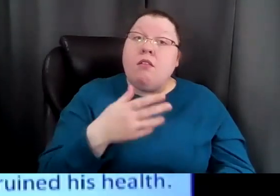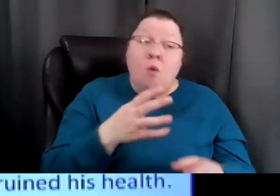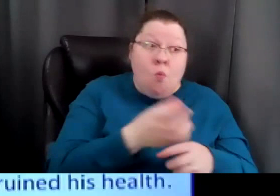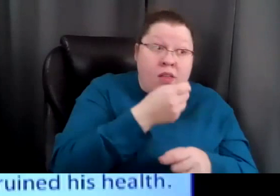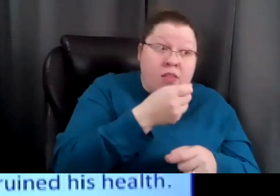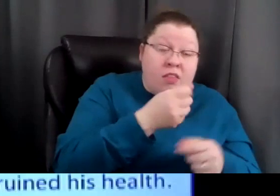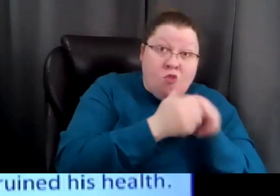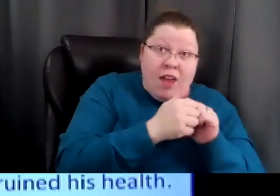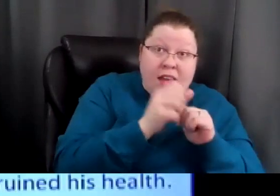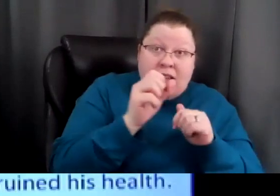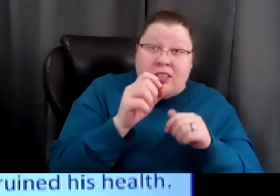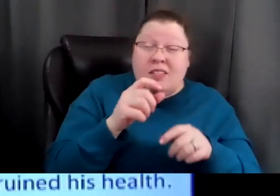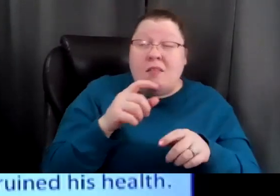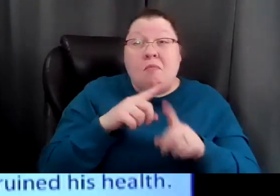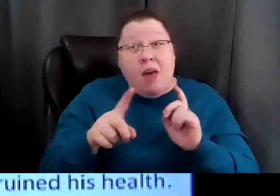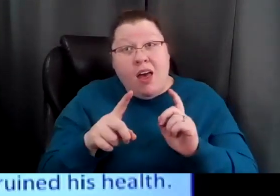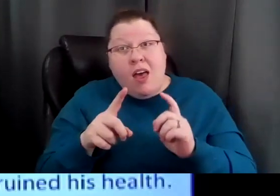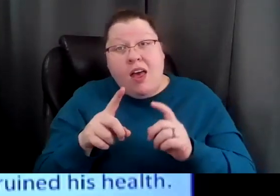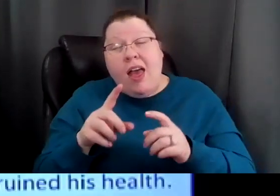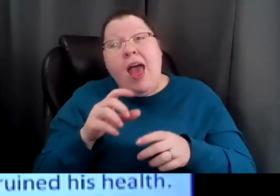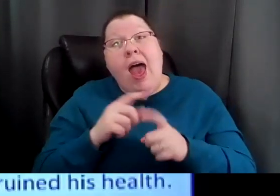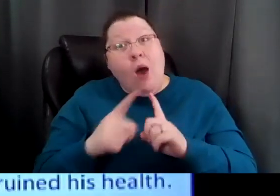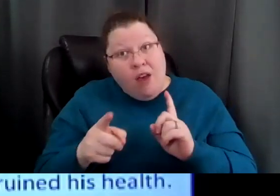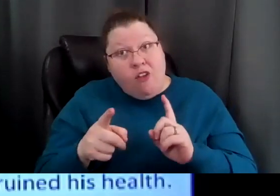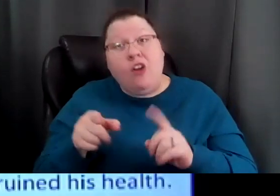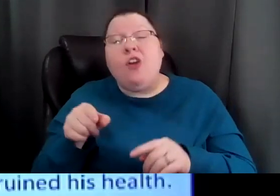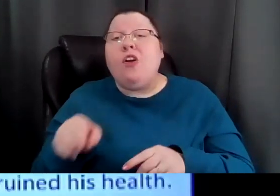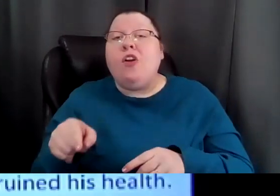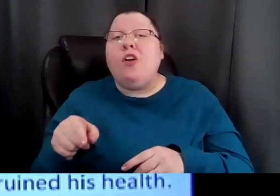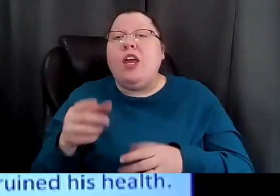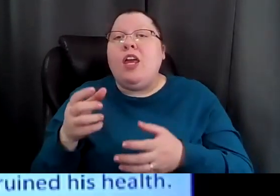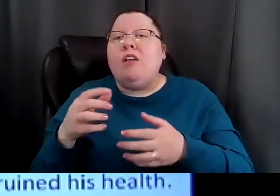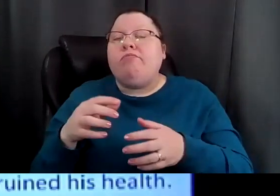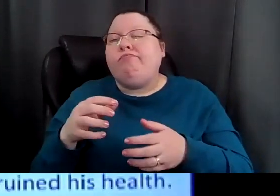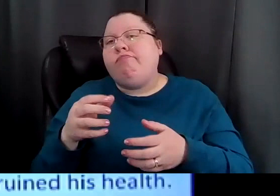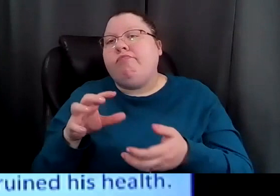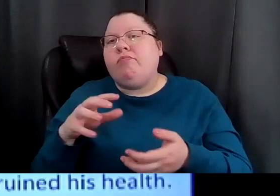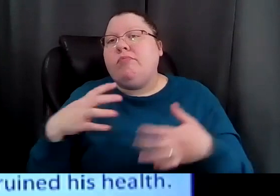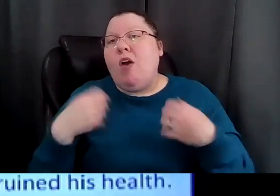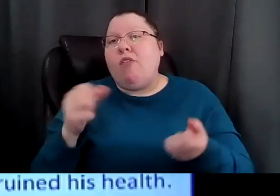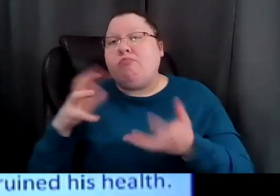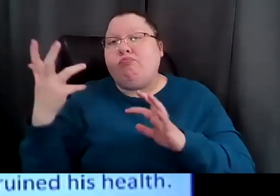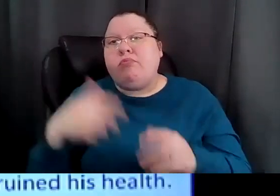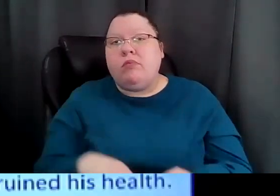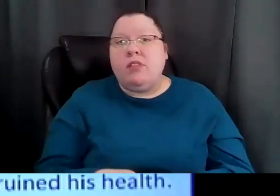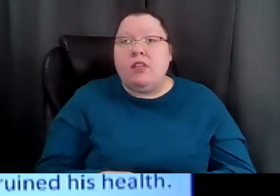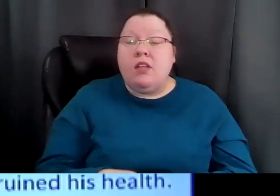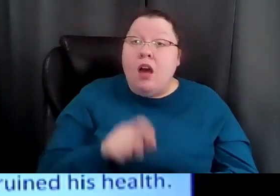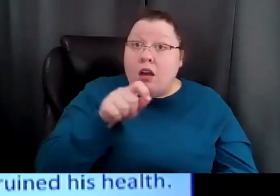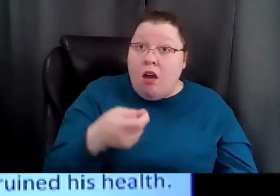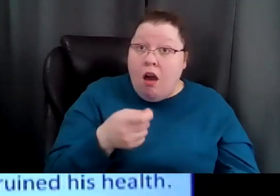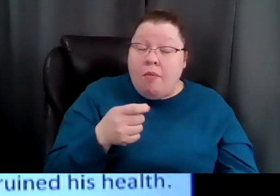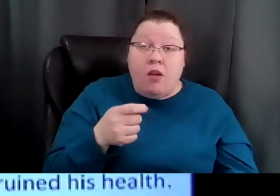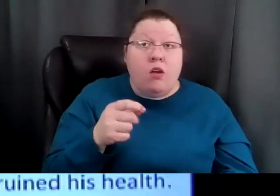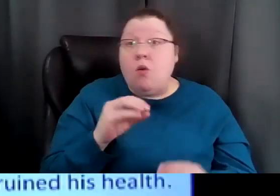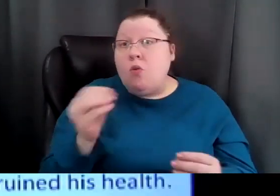his health. Or he won the race, however, he ruined his health. Comma here or no comma. This is